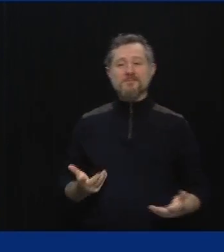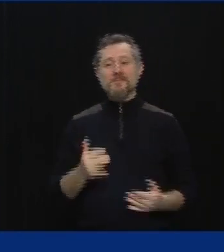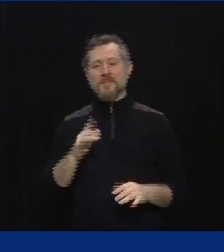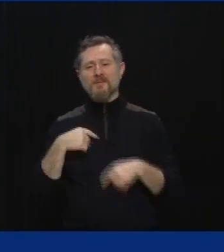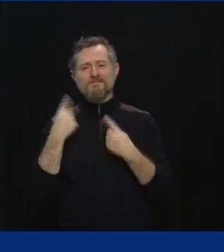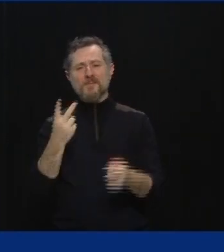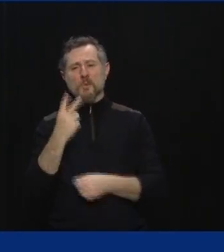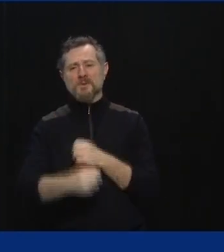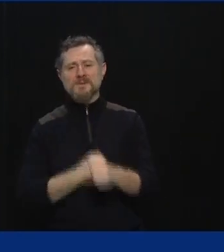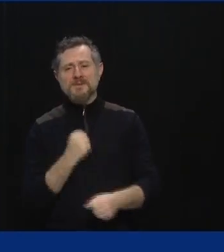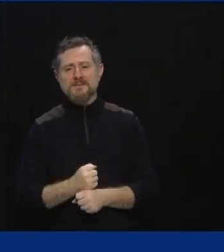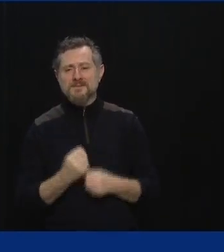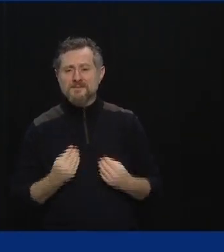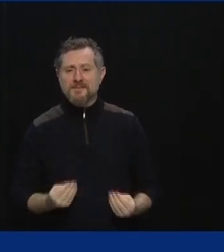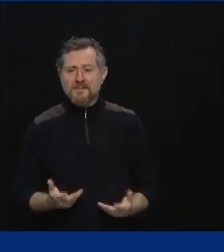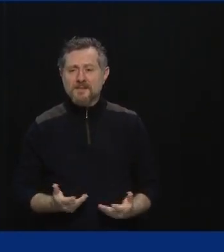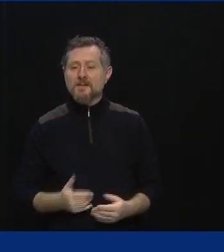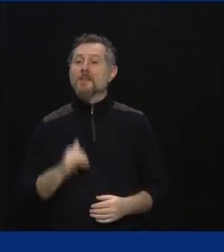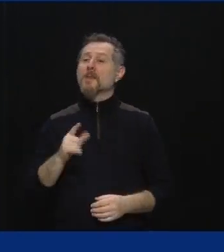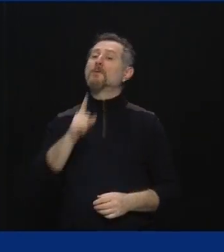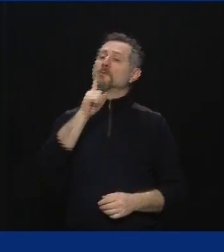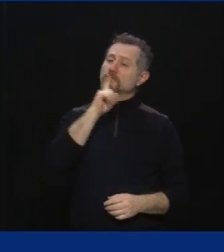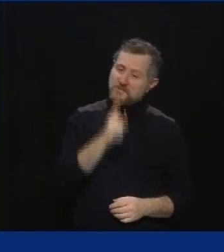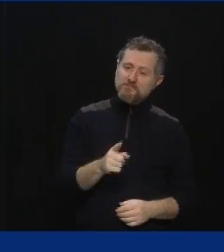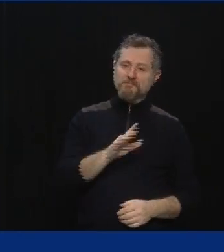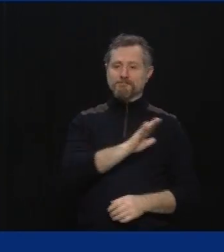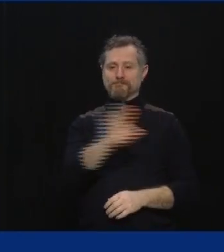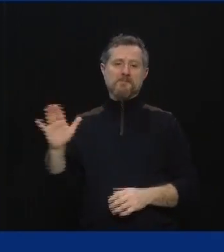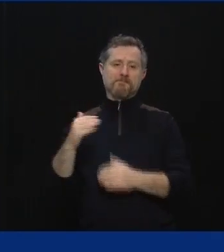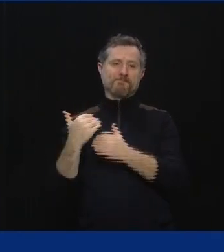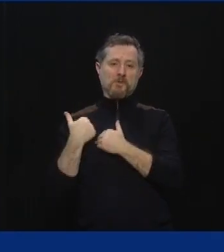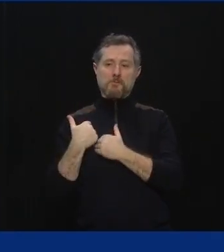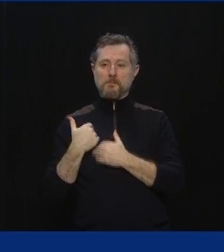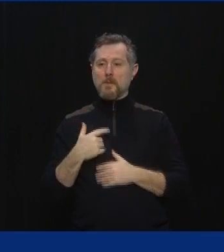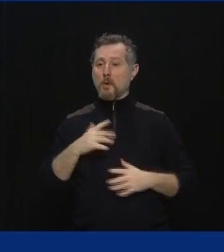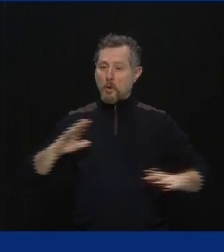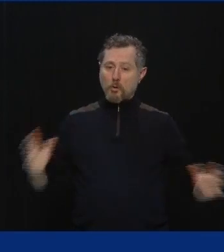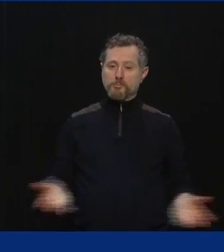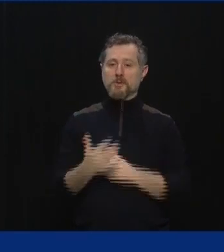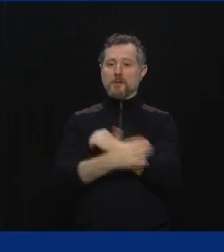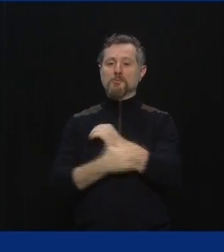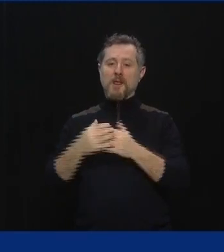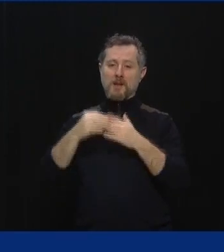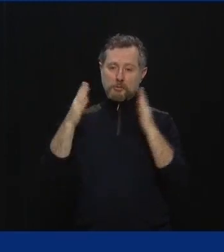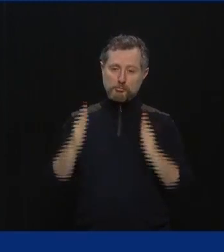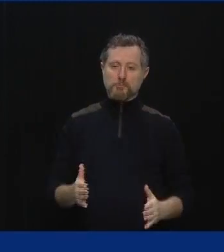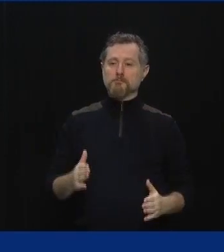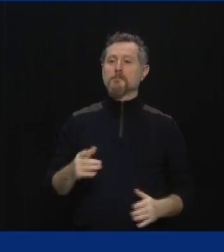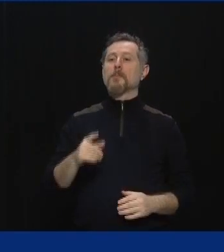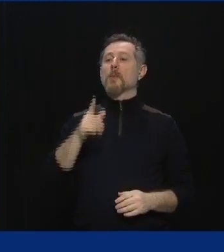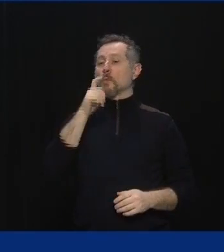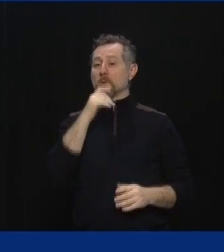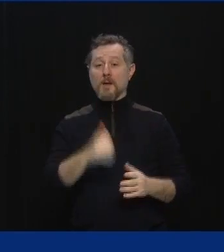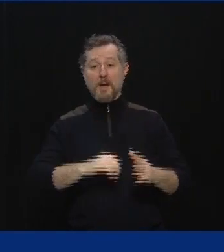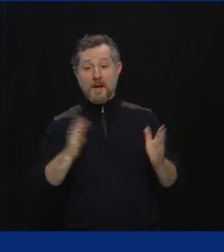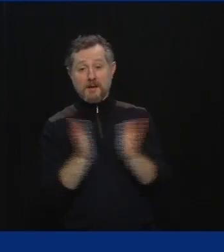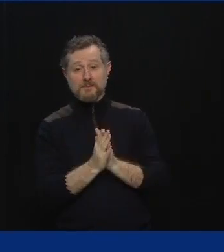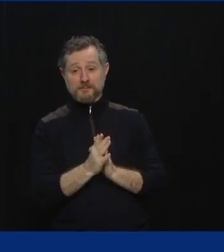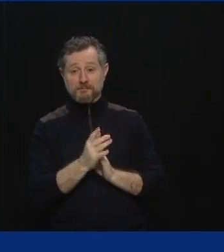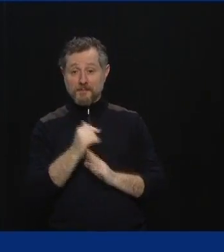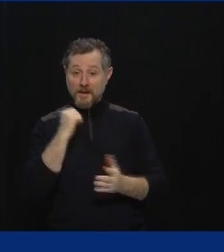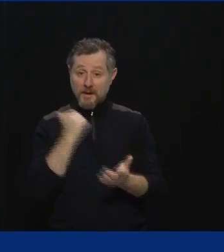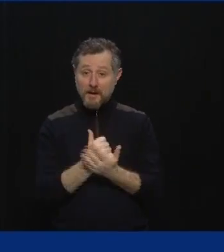is self-induced in one sense, and I encourage the county leaders, especially those who are asking me for help, to